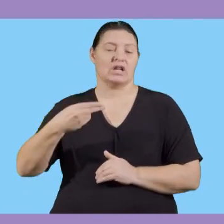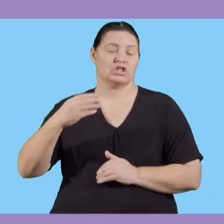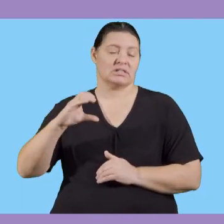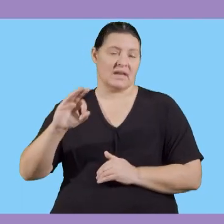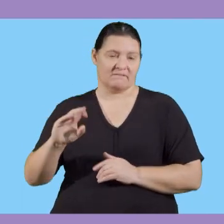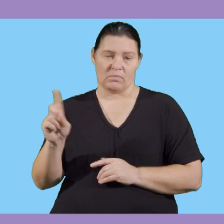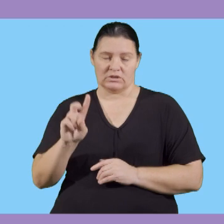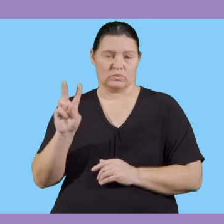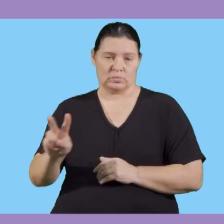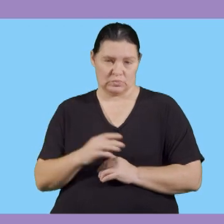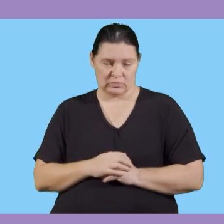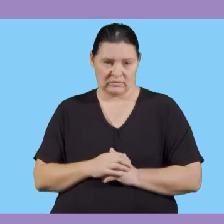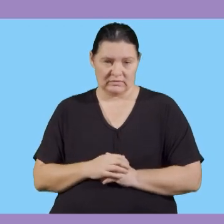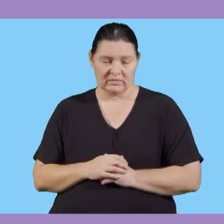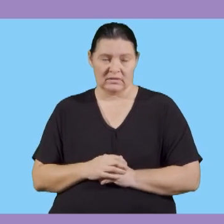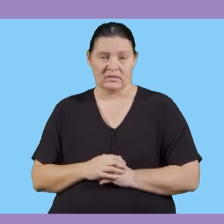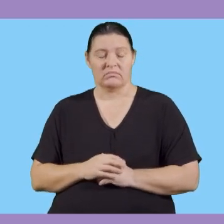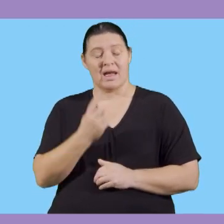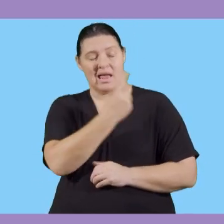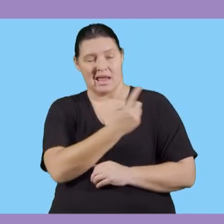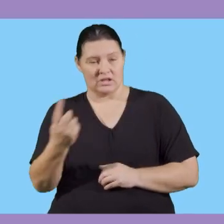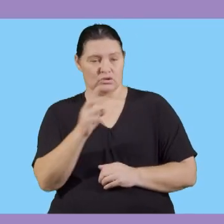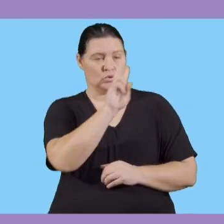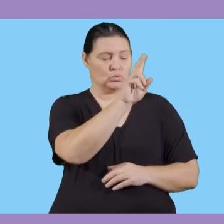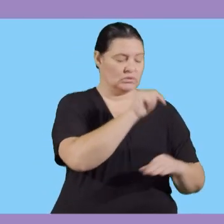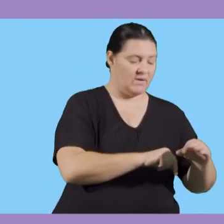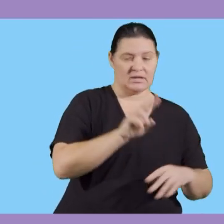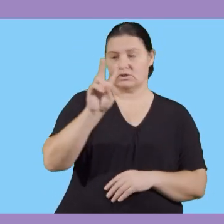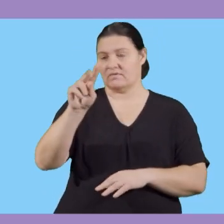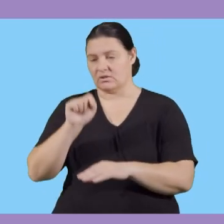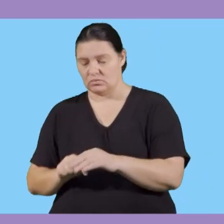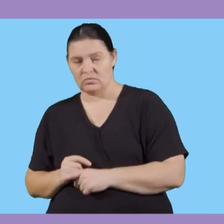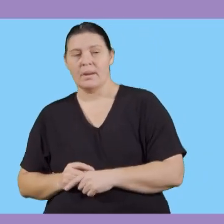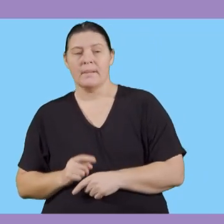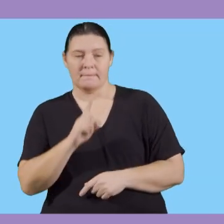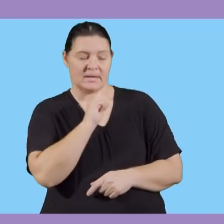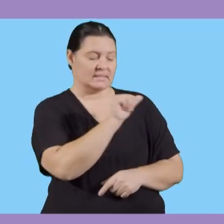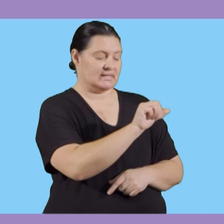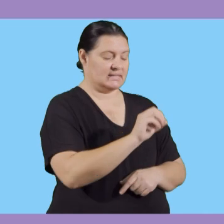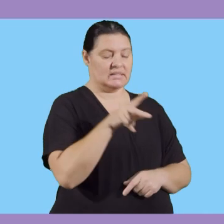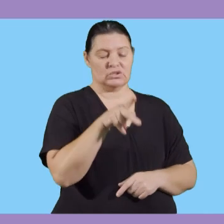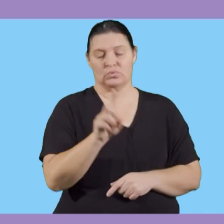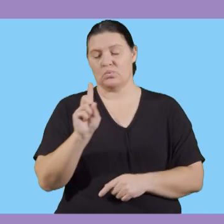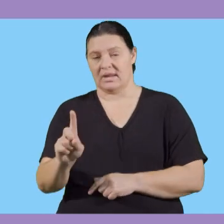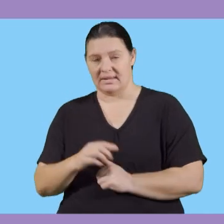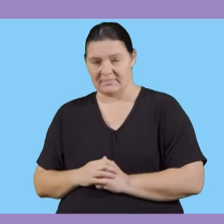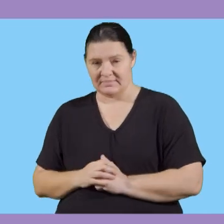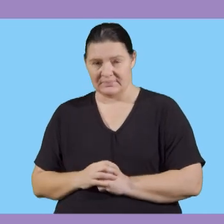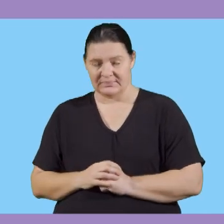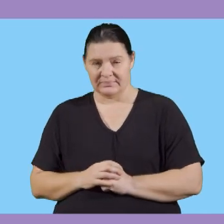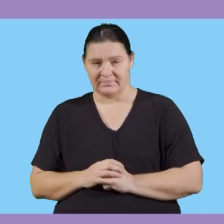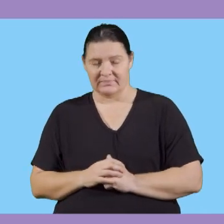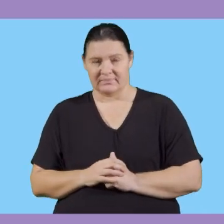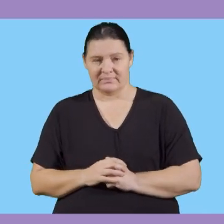common factor is 2. So when we divide each side by 2, it becomes simplified to